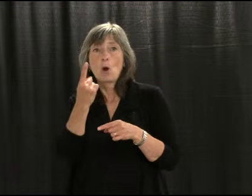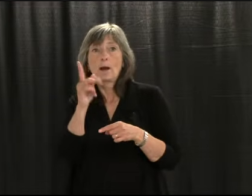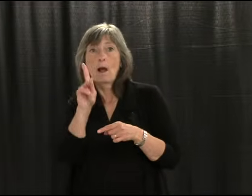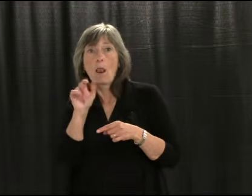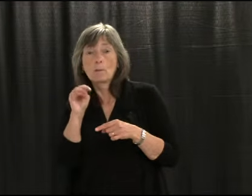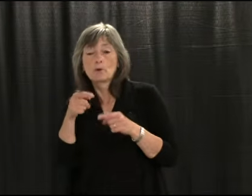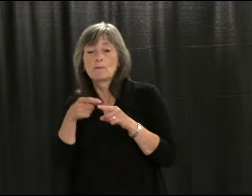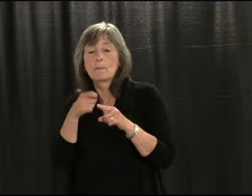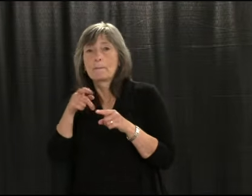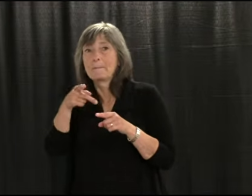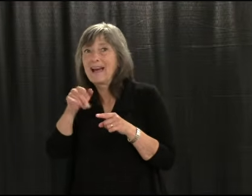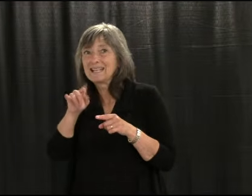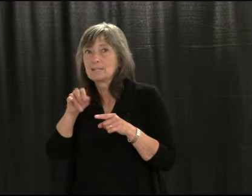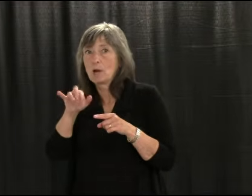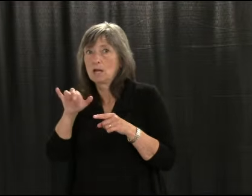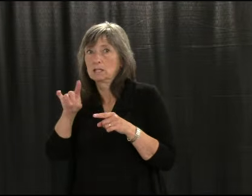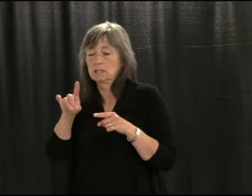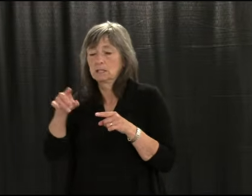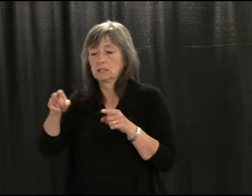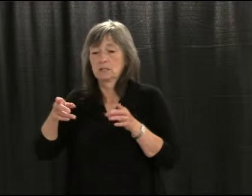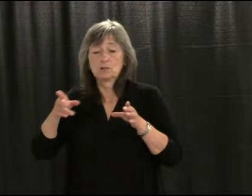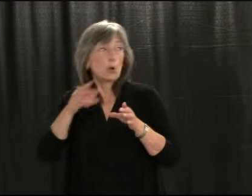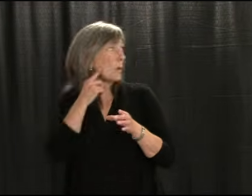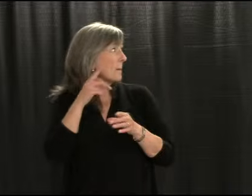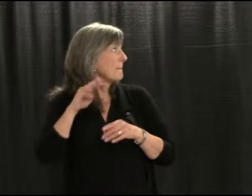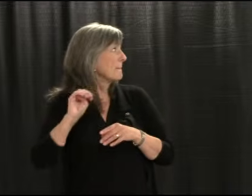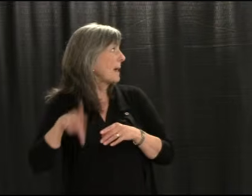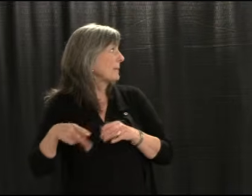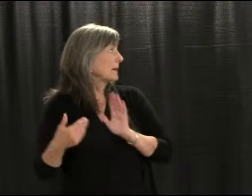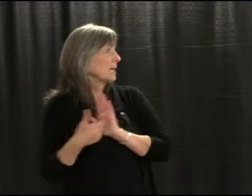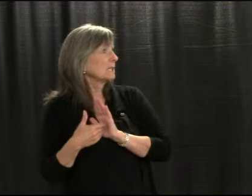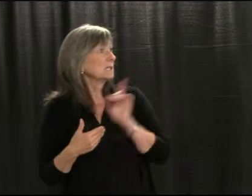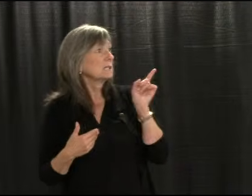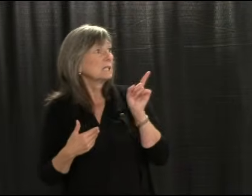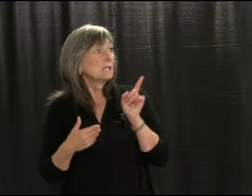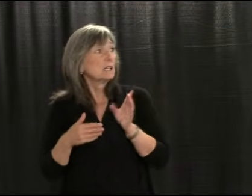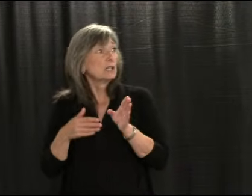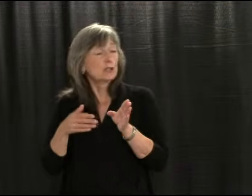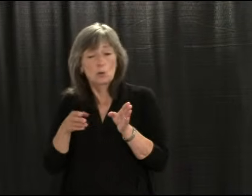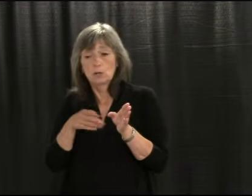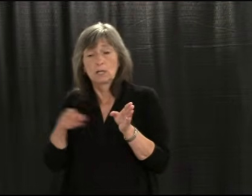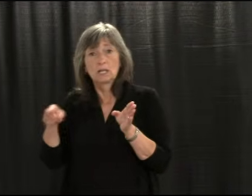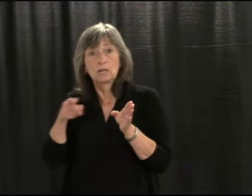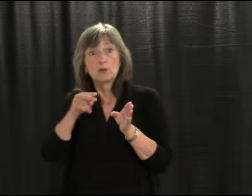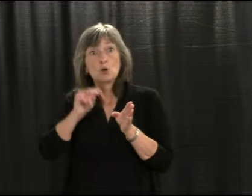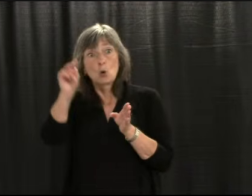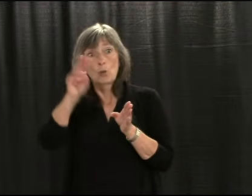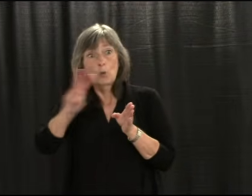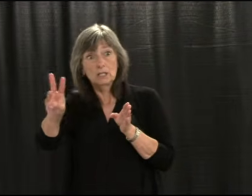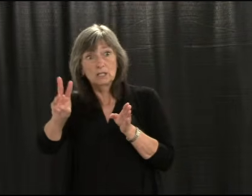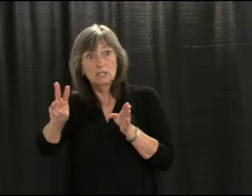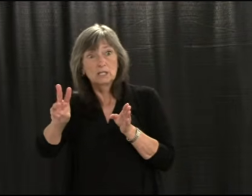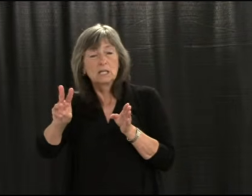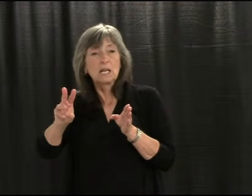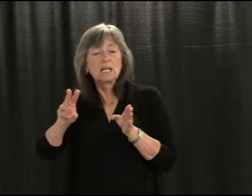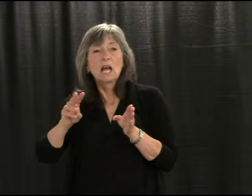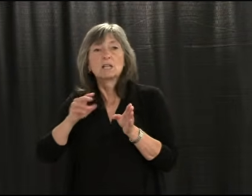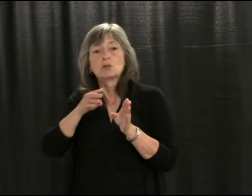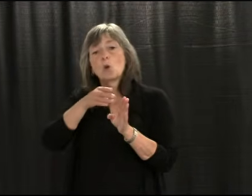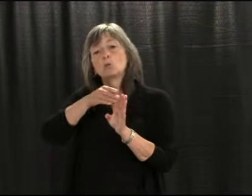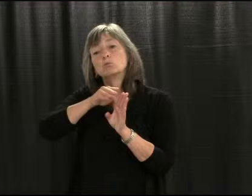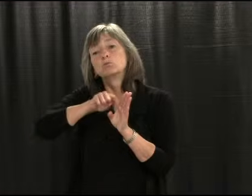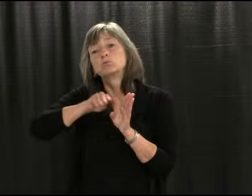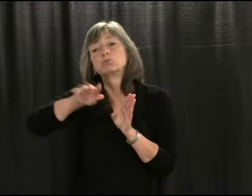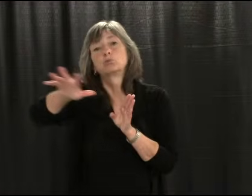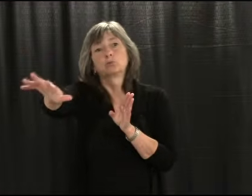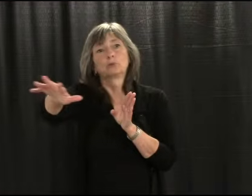and then so I mean, I don't know if we can bring the map back up. On the other side. So it would, heading northwest. so it's heading away from the TCH, so it